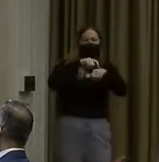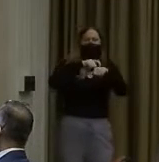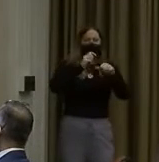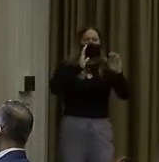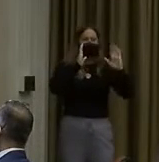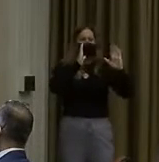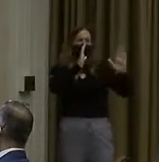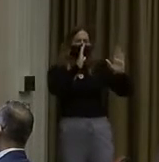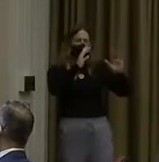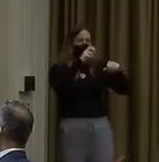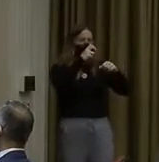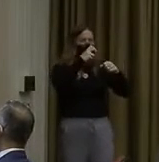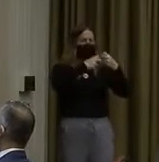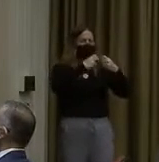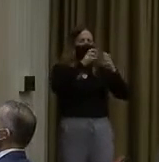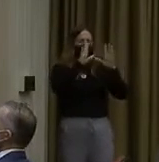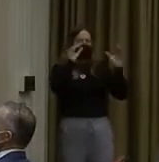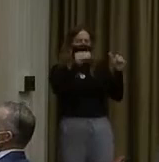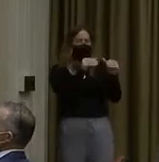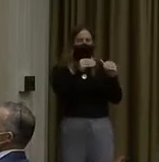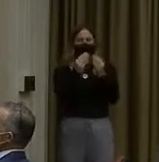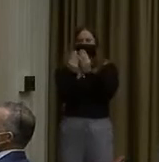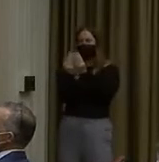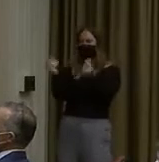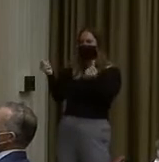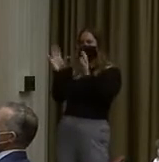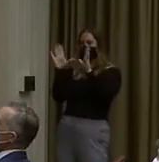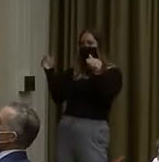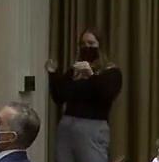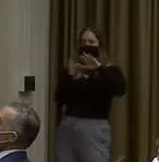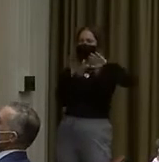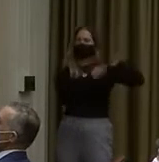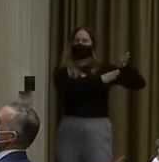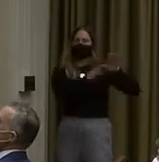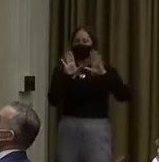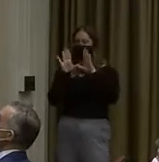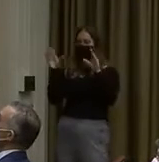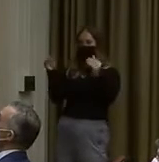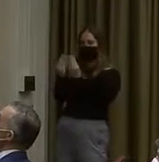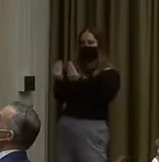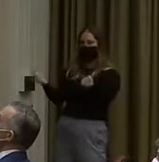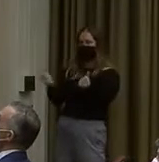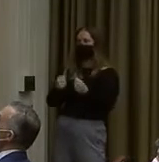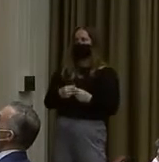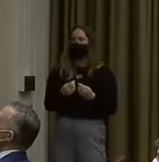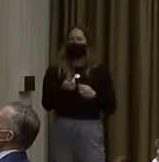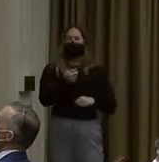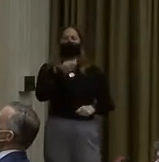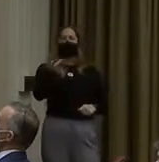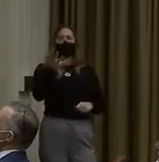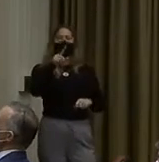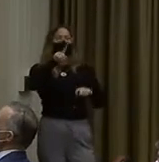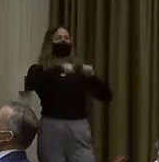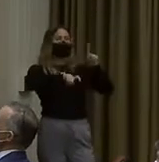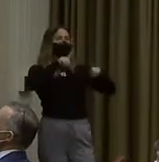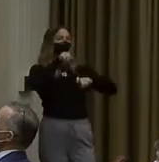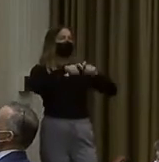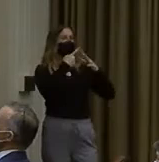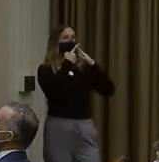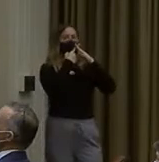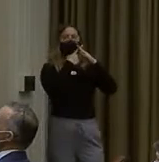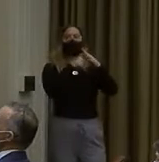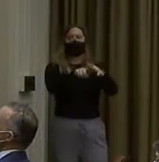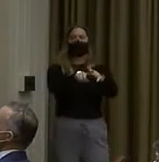time framing the solution. So that's what I'm here to do today. So a couple of questions here to really start the talk. What